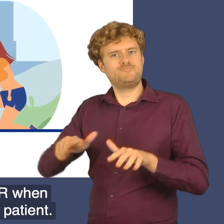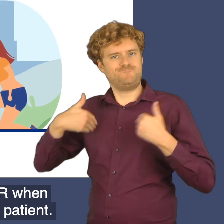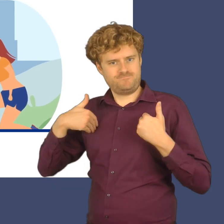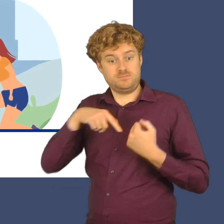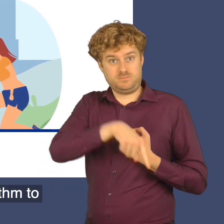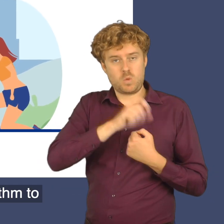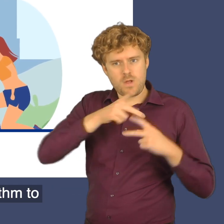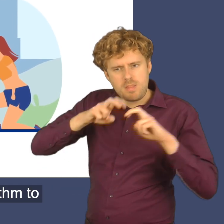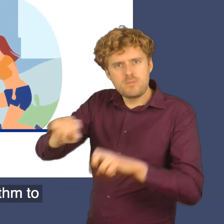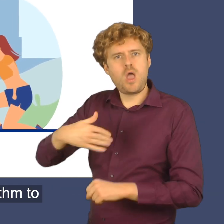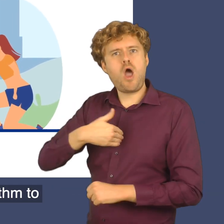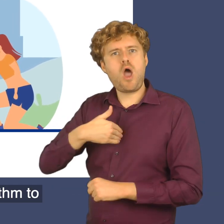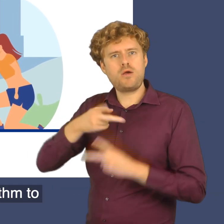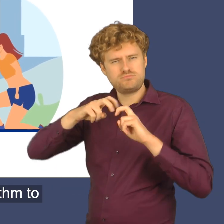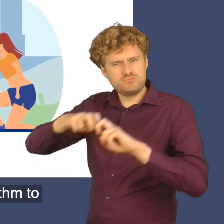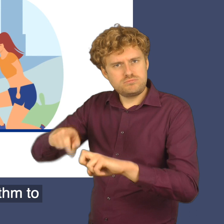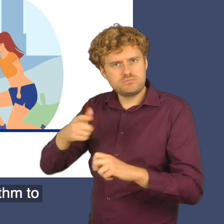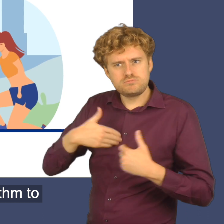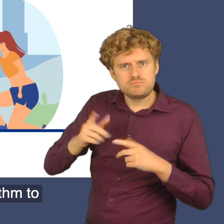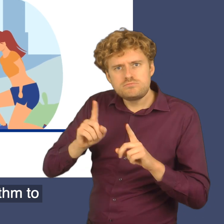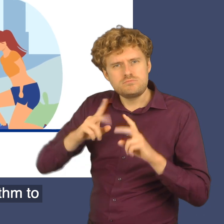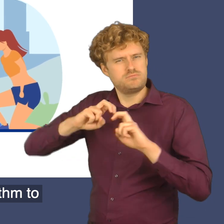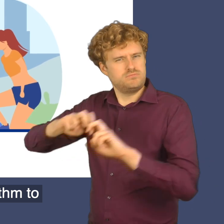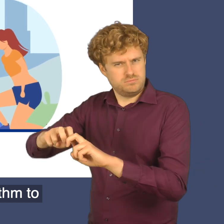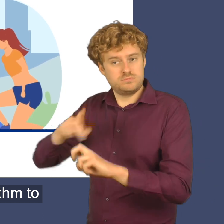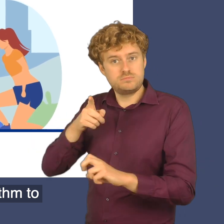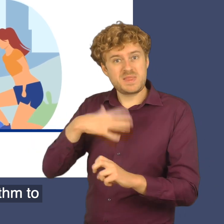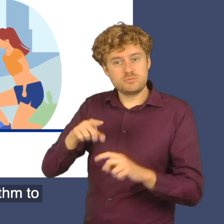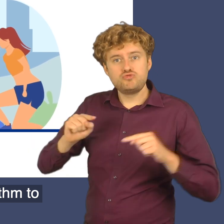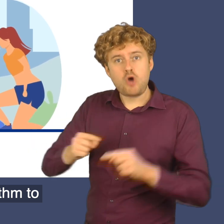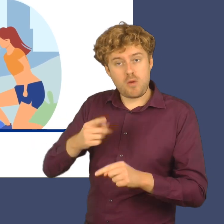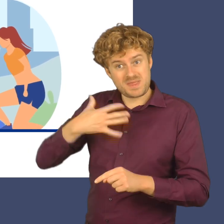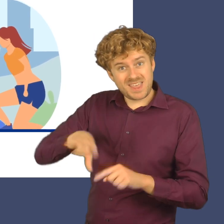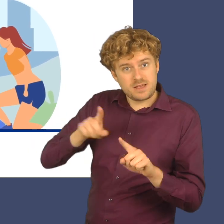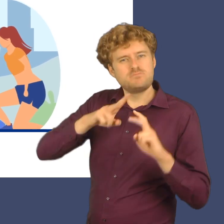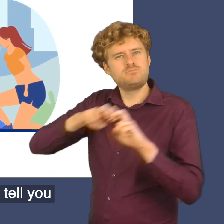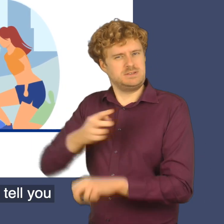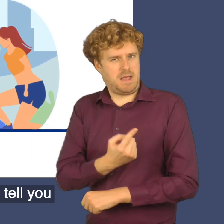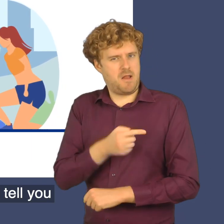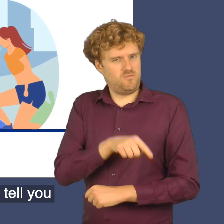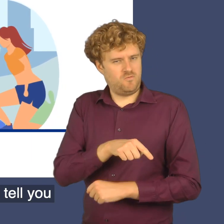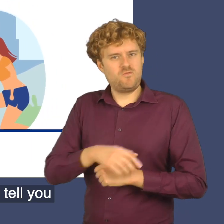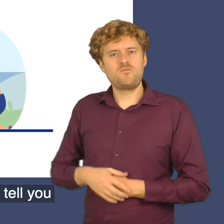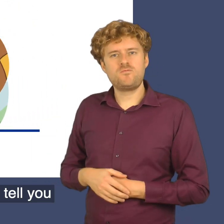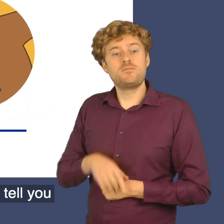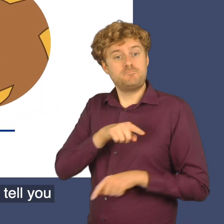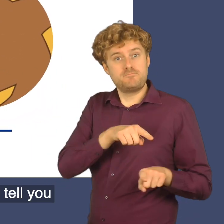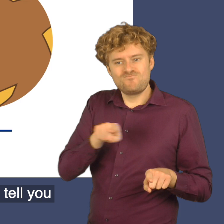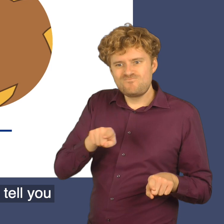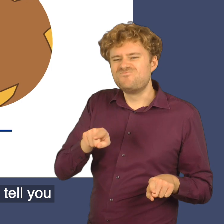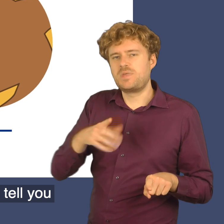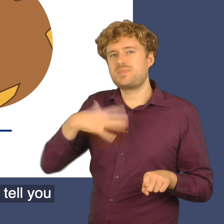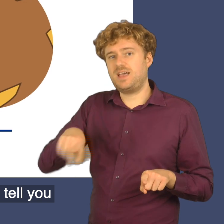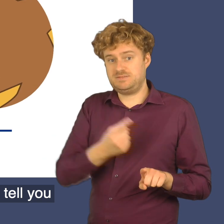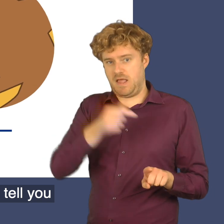the patient. The device will analyse the patient's heart rhythm to assess whether a shock is needed. Step 4. If a shock is